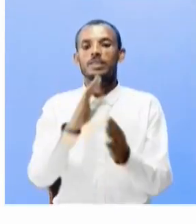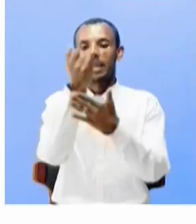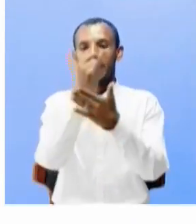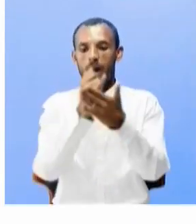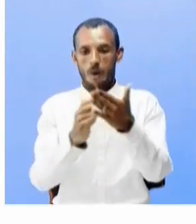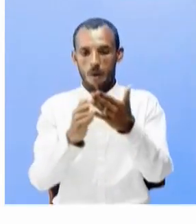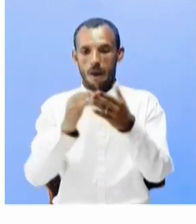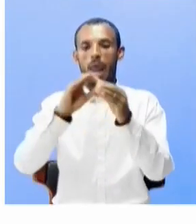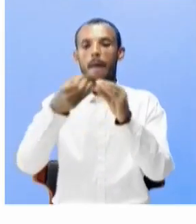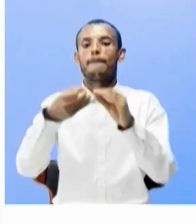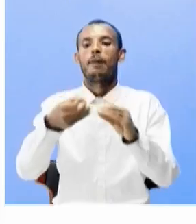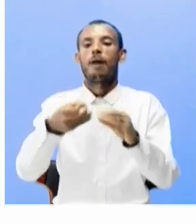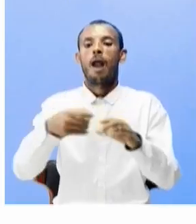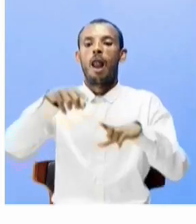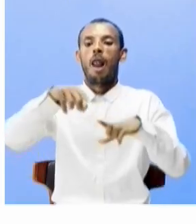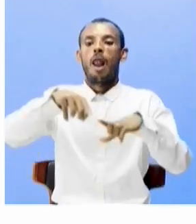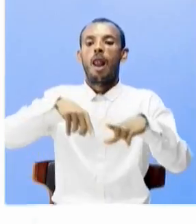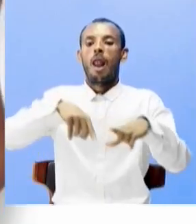line.